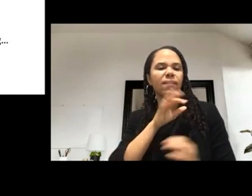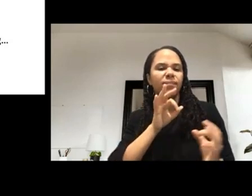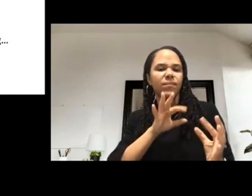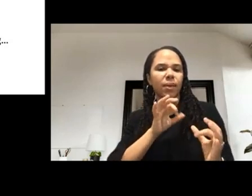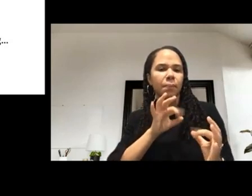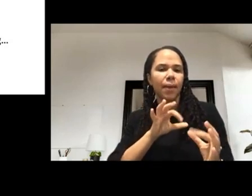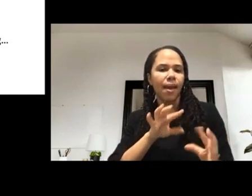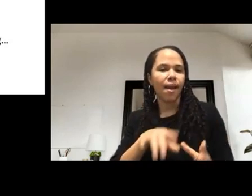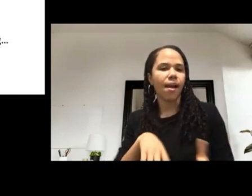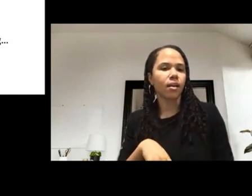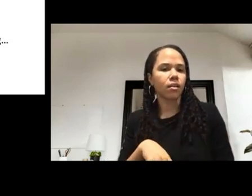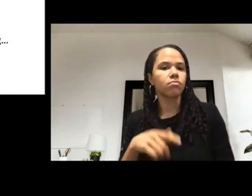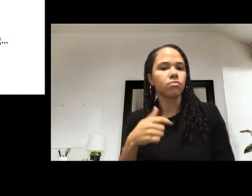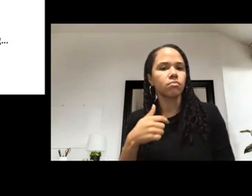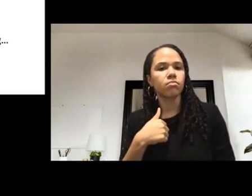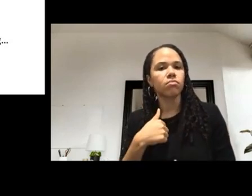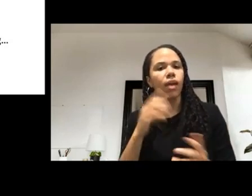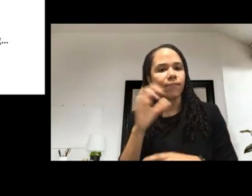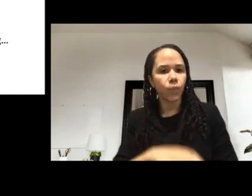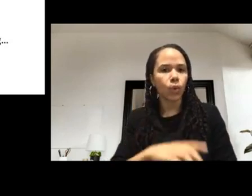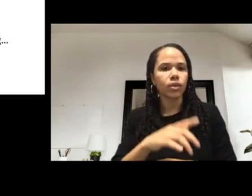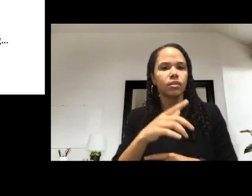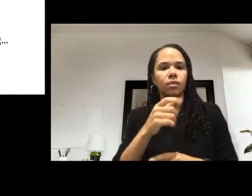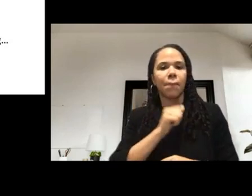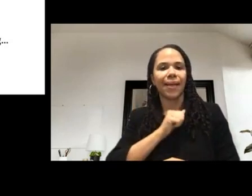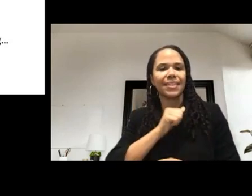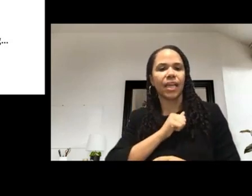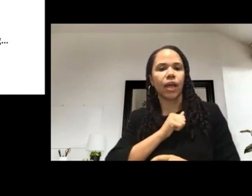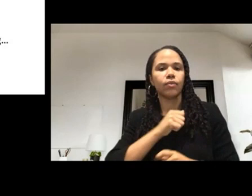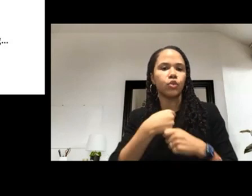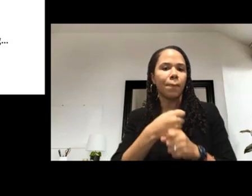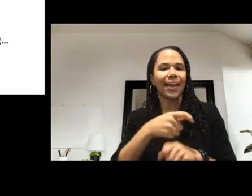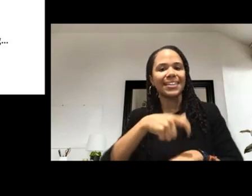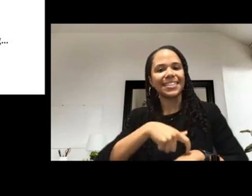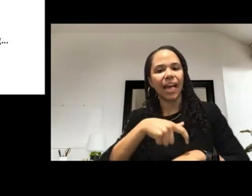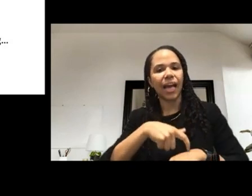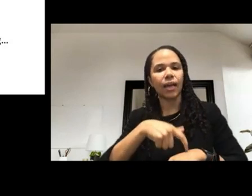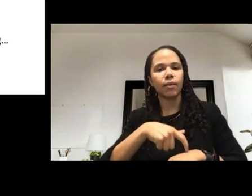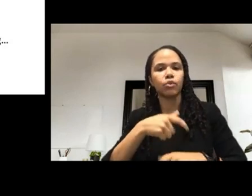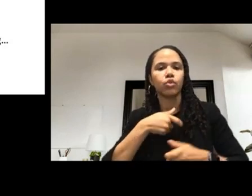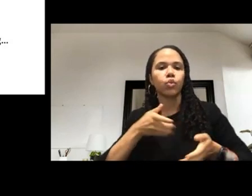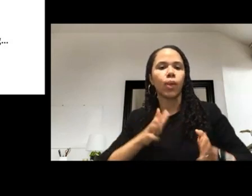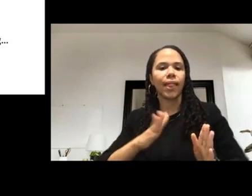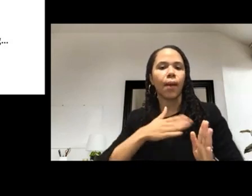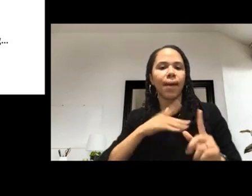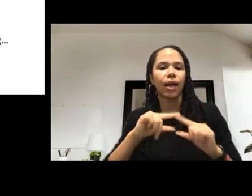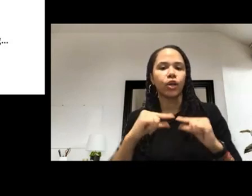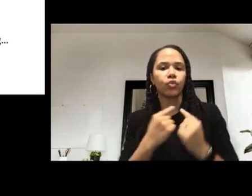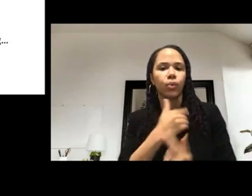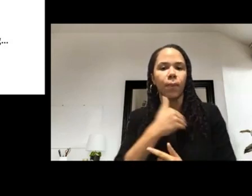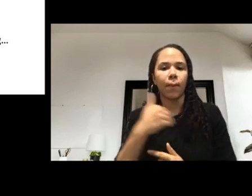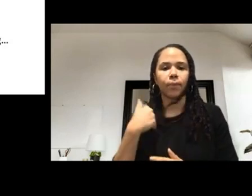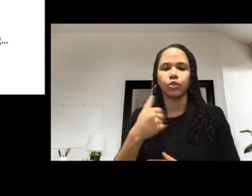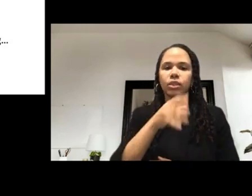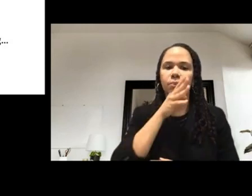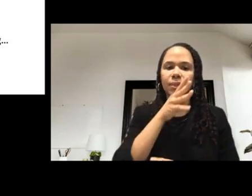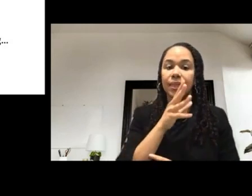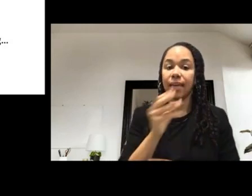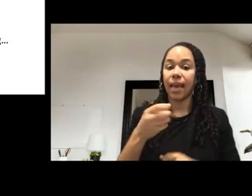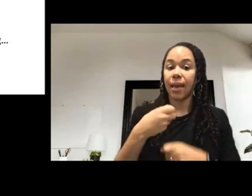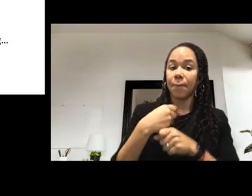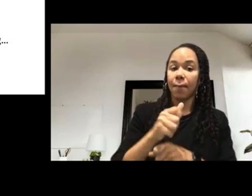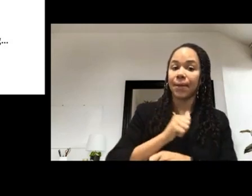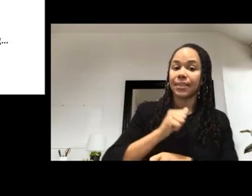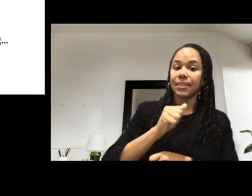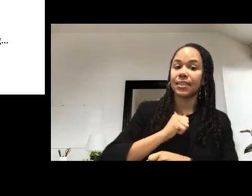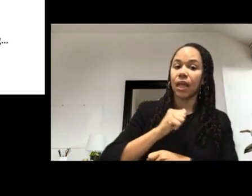better nature, which would be to talk the entire time." So that was all about trade-offs, handoffs between him and his partner.